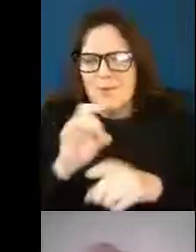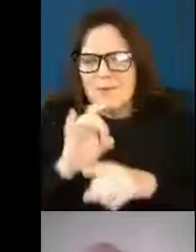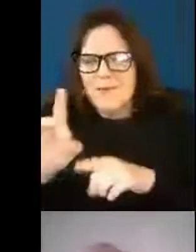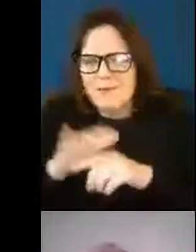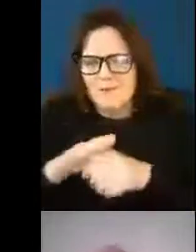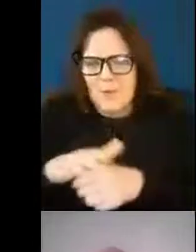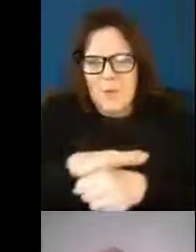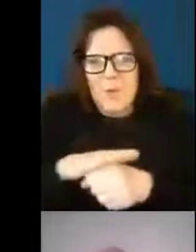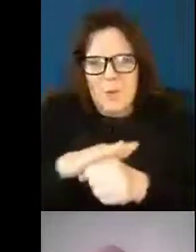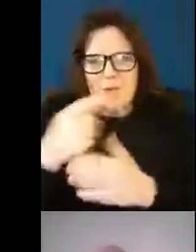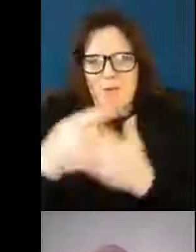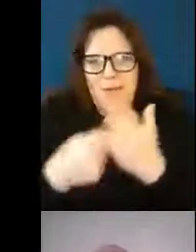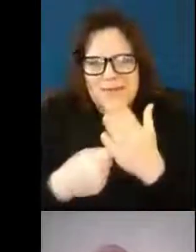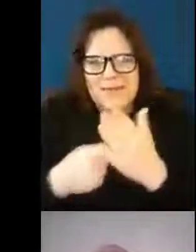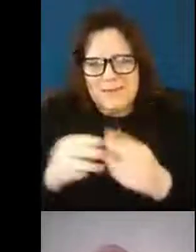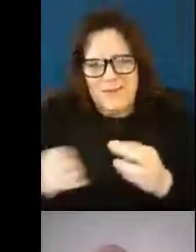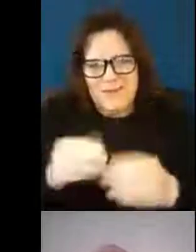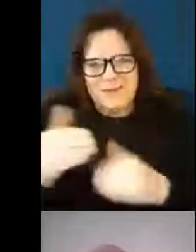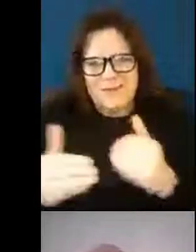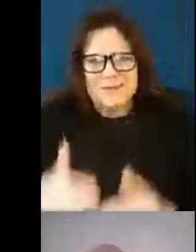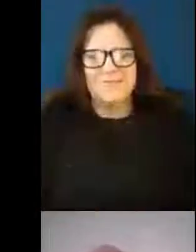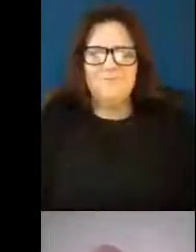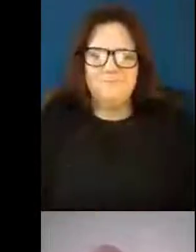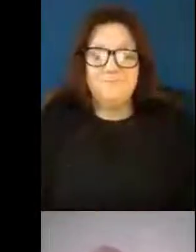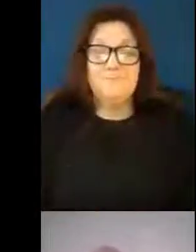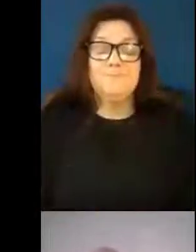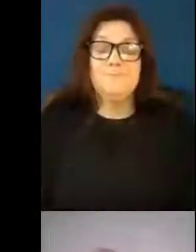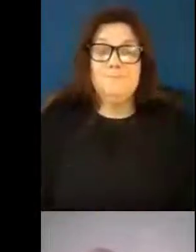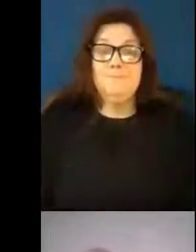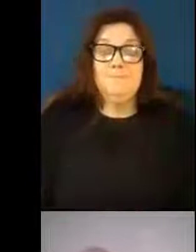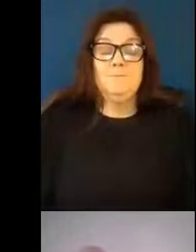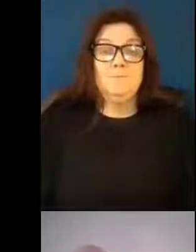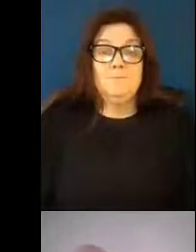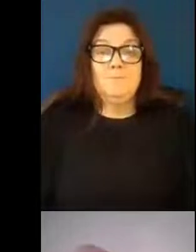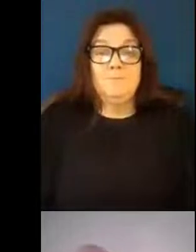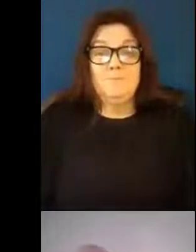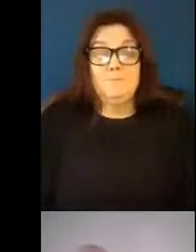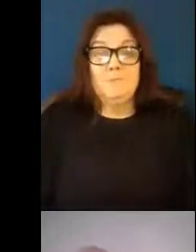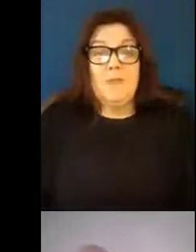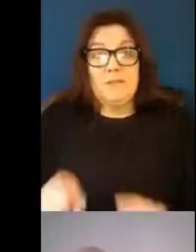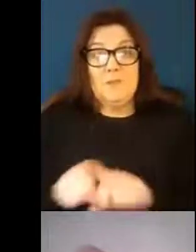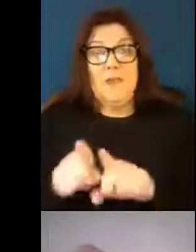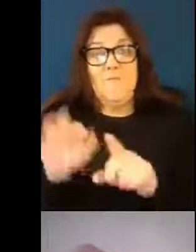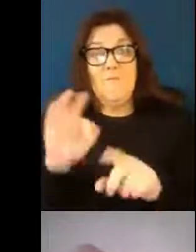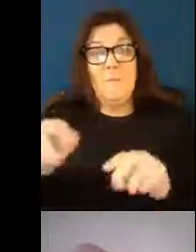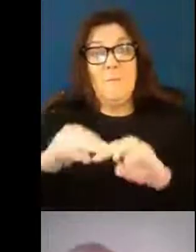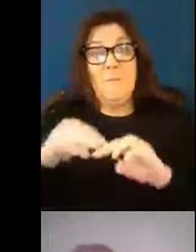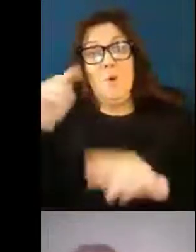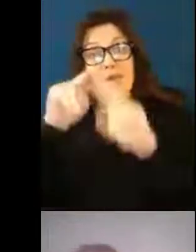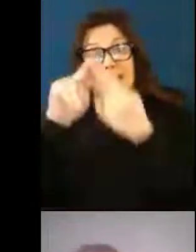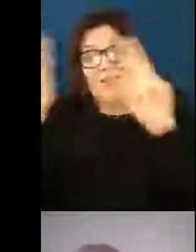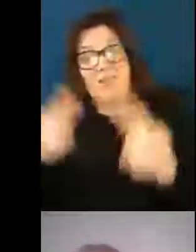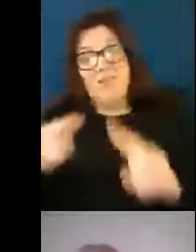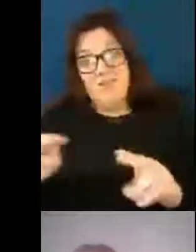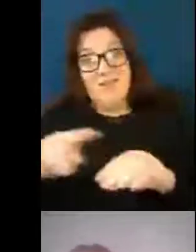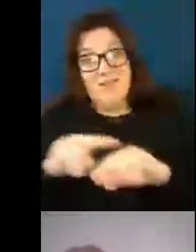local policies and practices, also drawing on more international and national